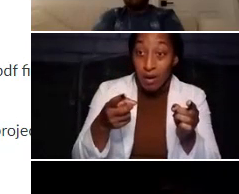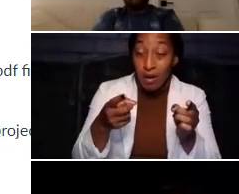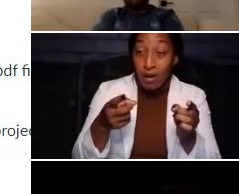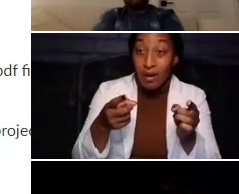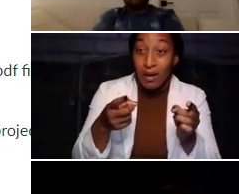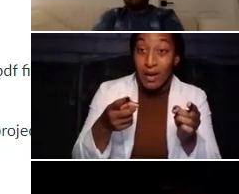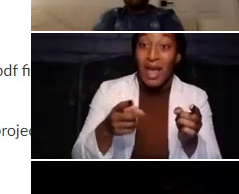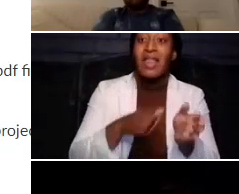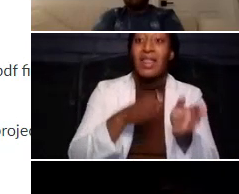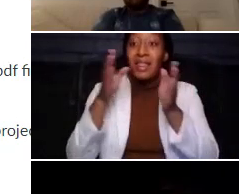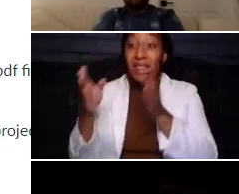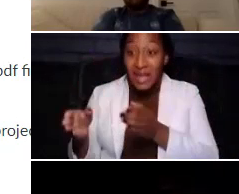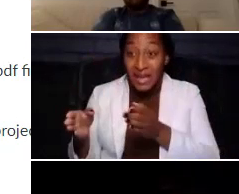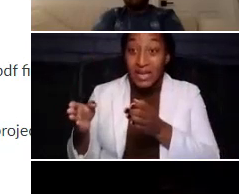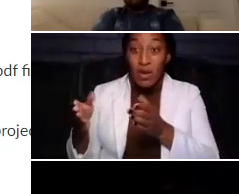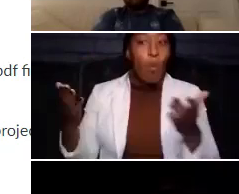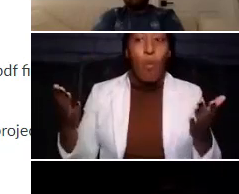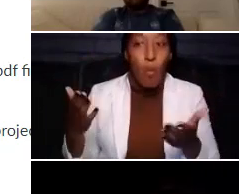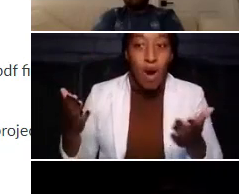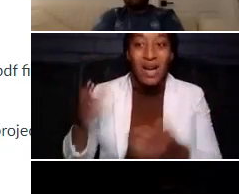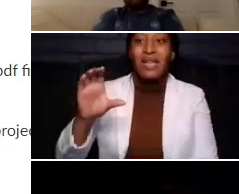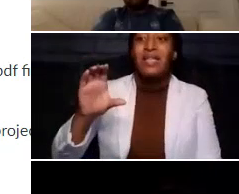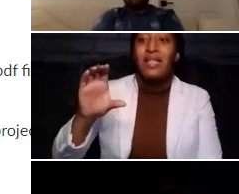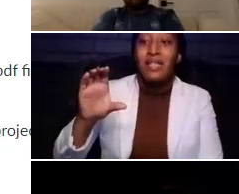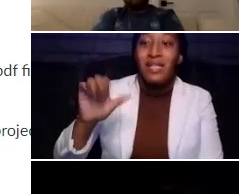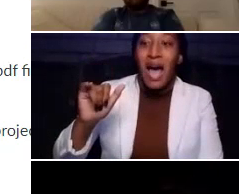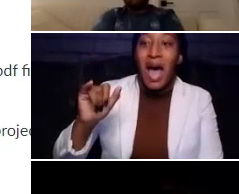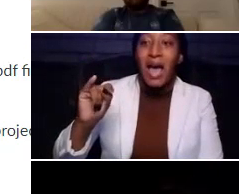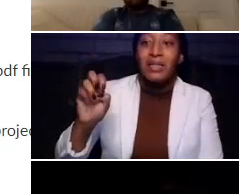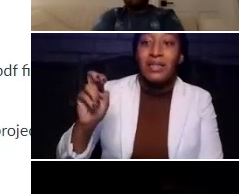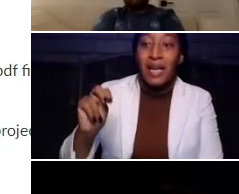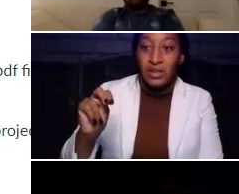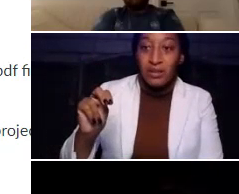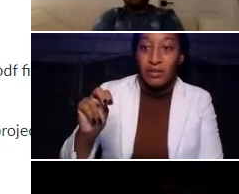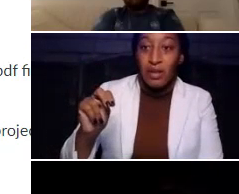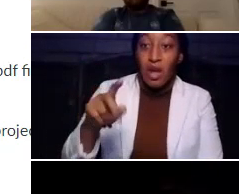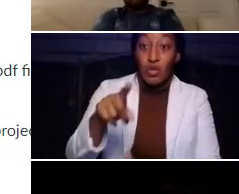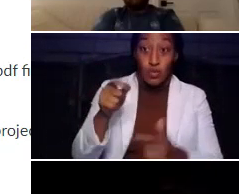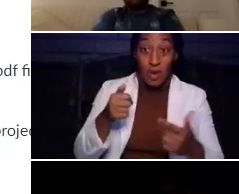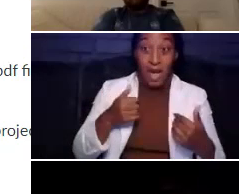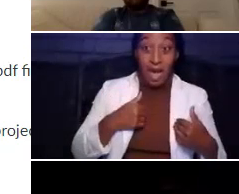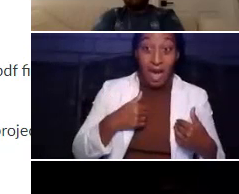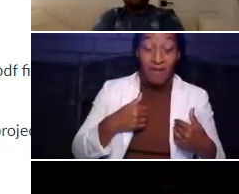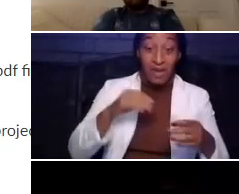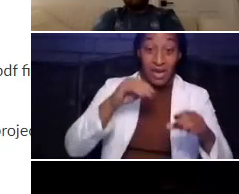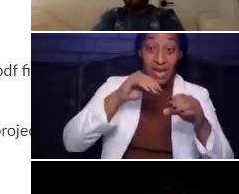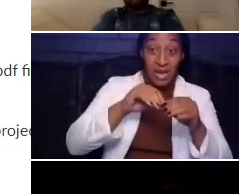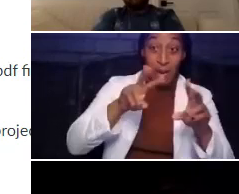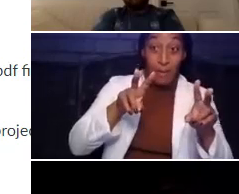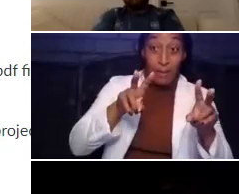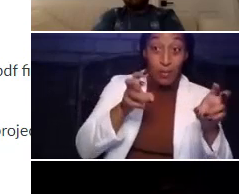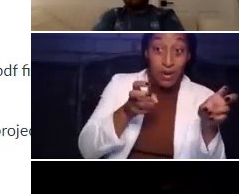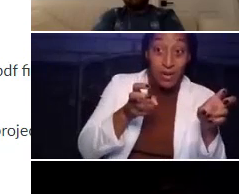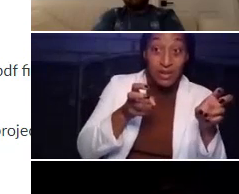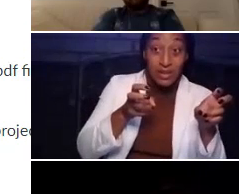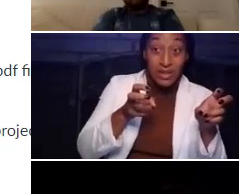don't, that's plagiarism. After you close the quote, but in parentheses, put the page number in your article where you